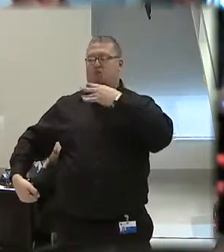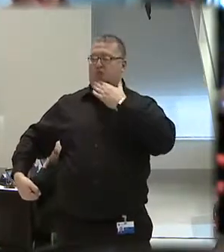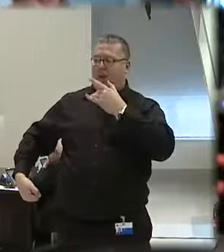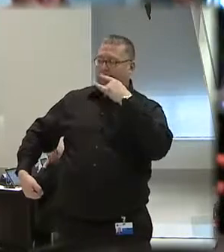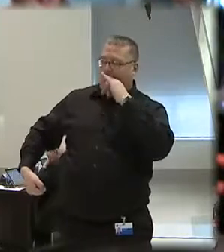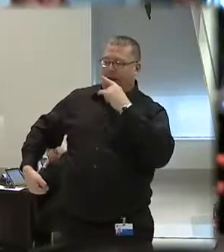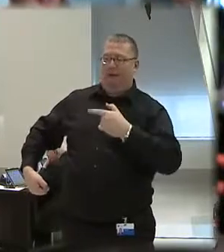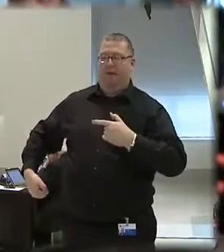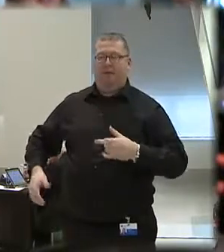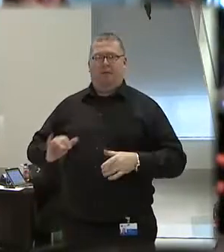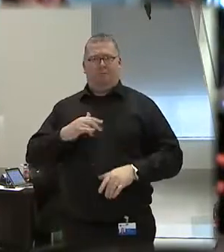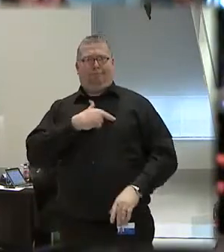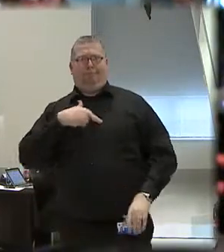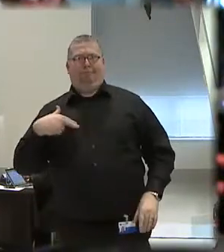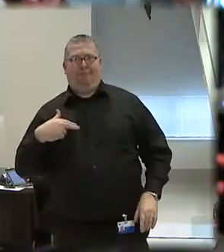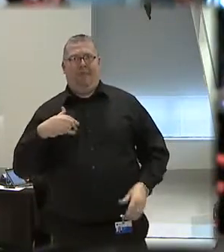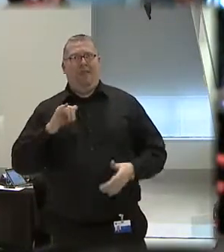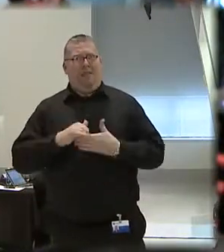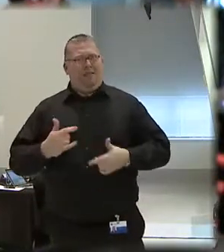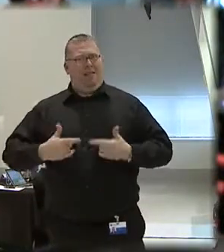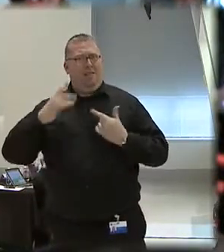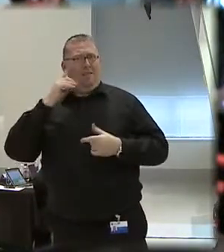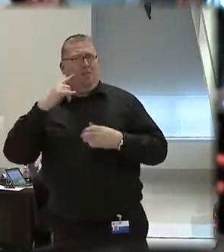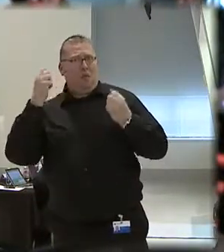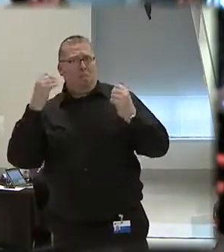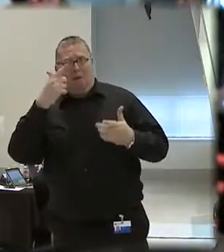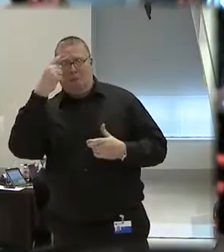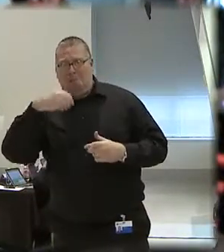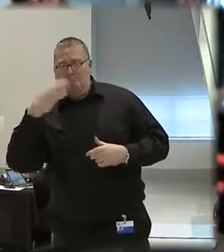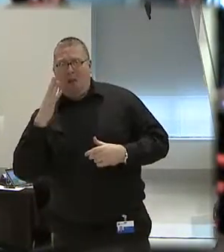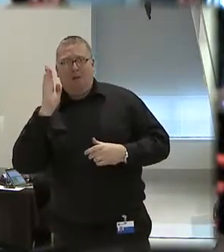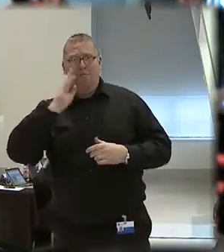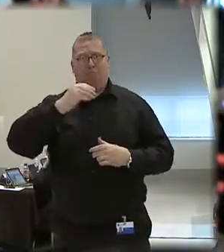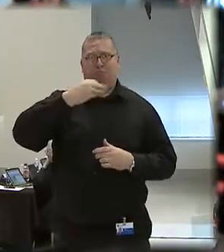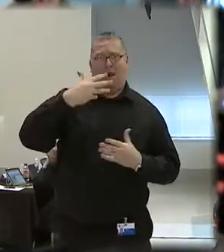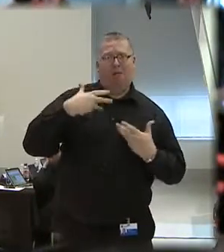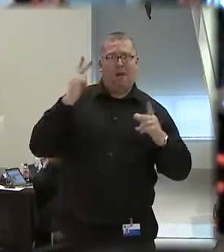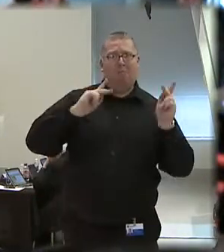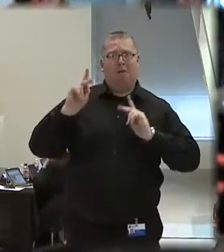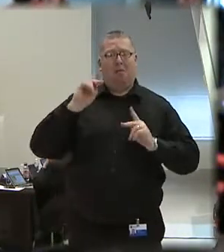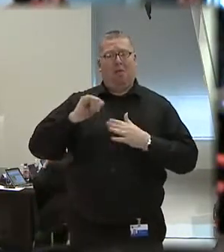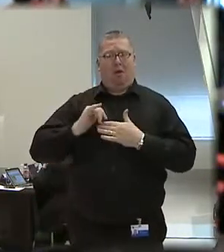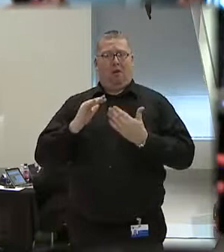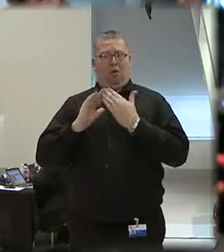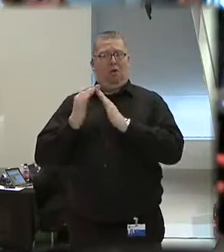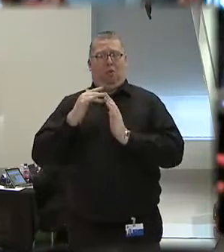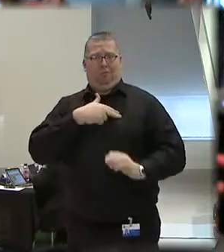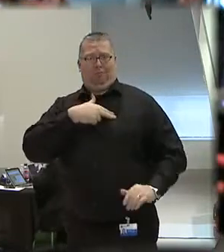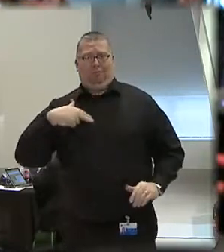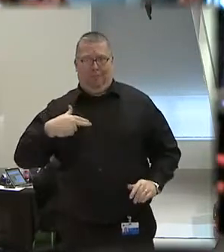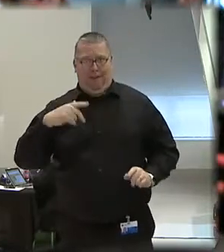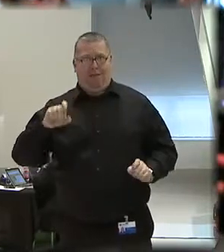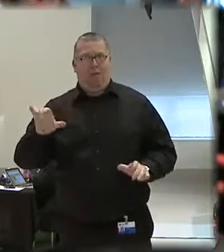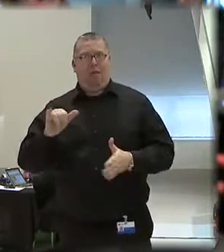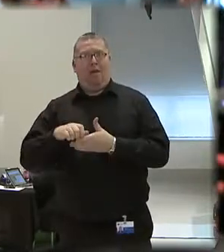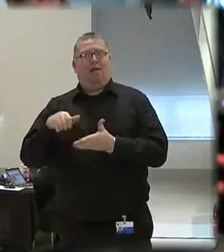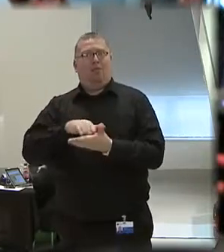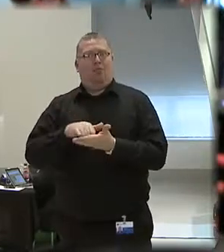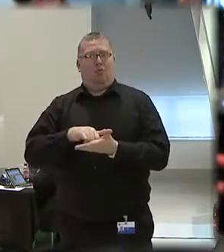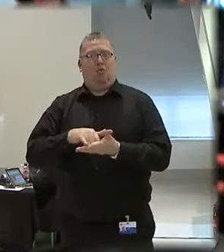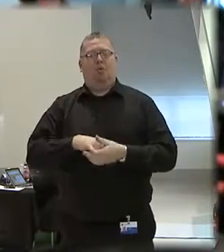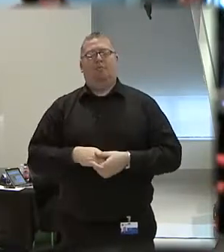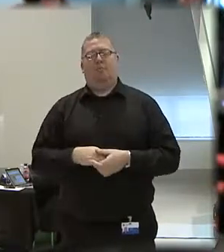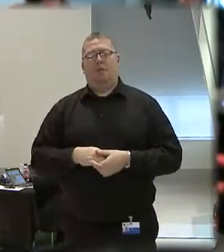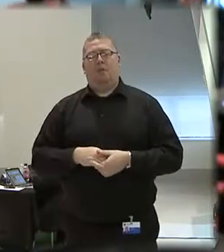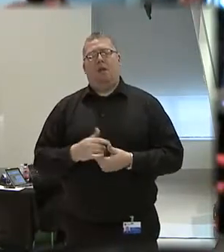life and the experience for so many Black and brown young people in our communities all around the country, not just in New York. And